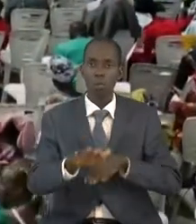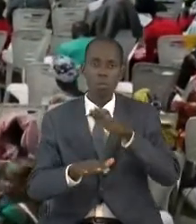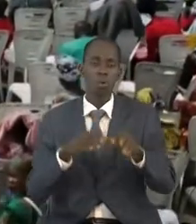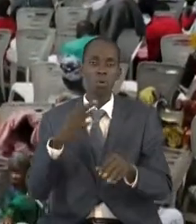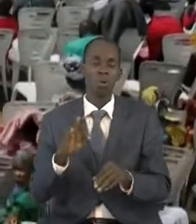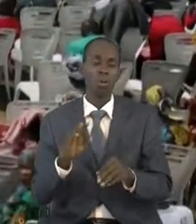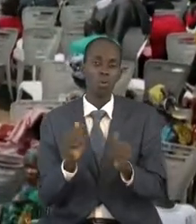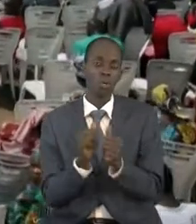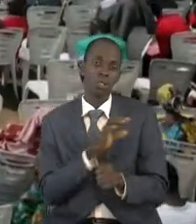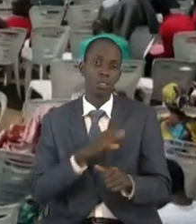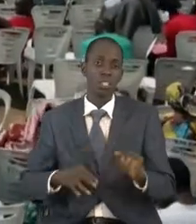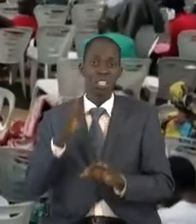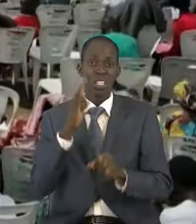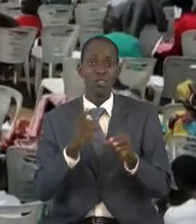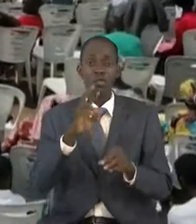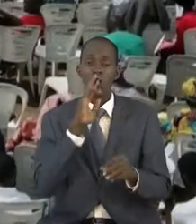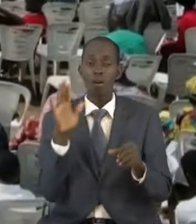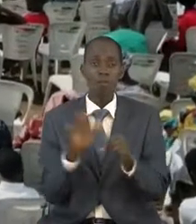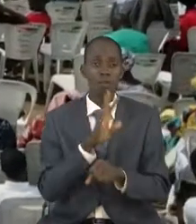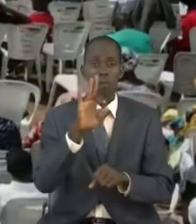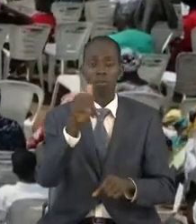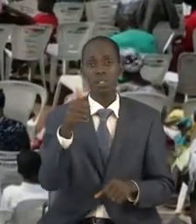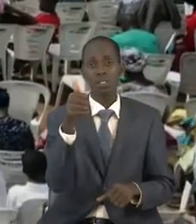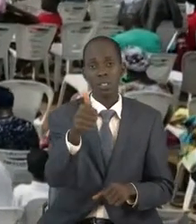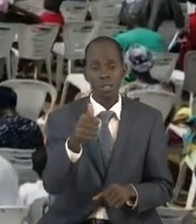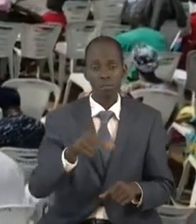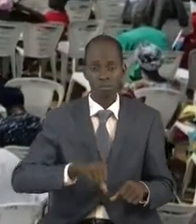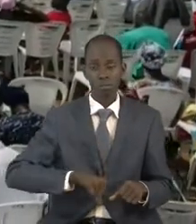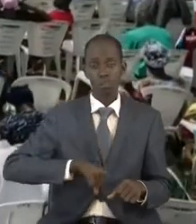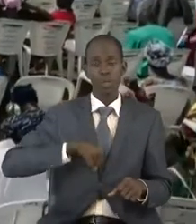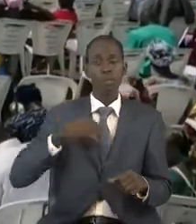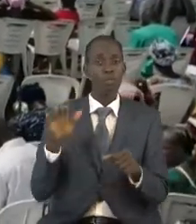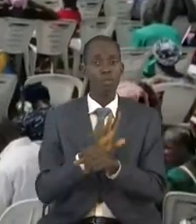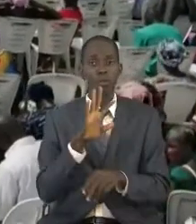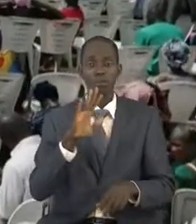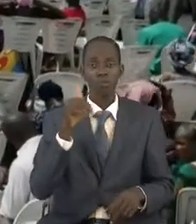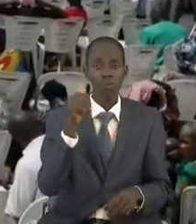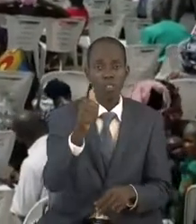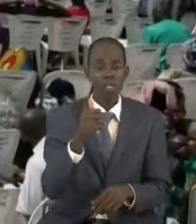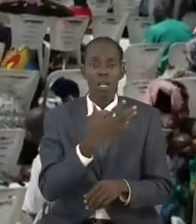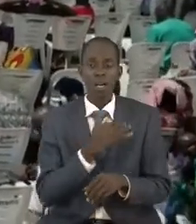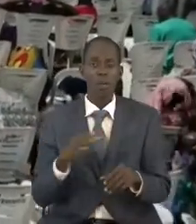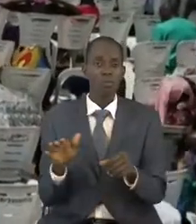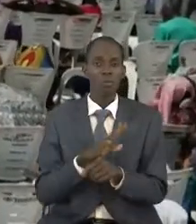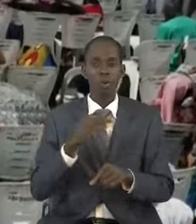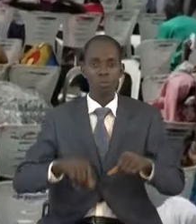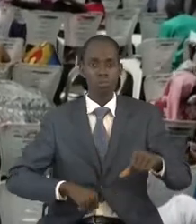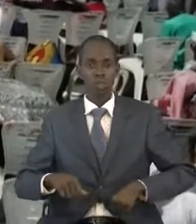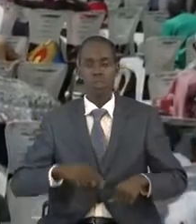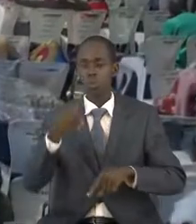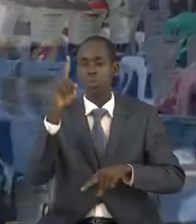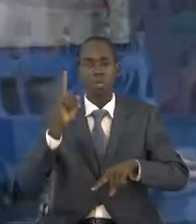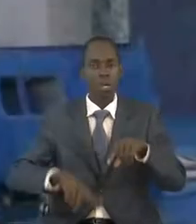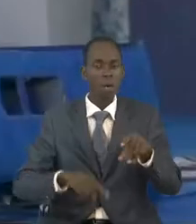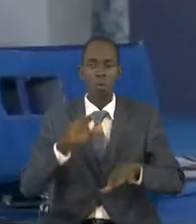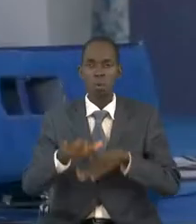self, if you're full of pride, if you're full of yourself and full of ego, there's no way you can walk like